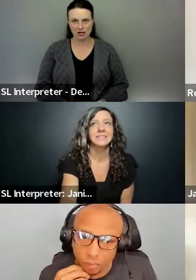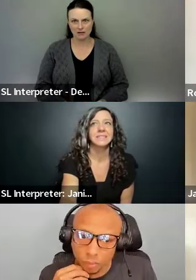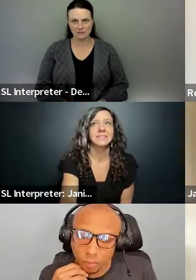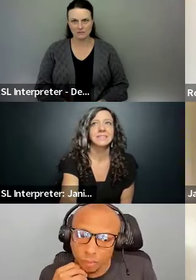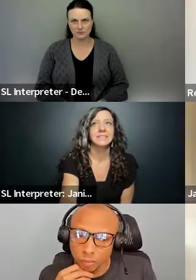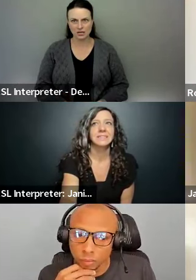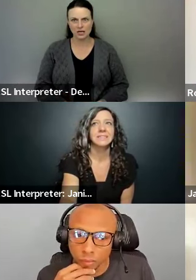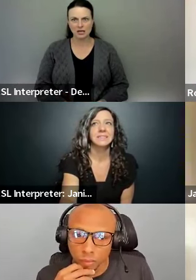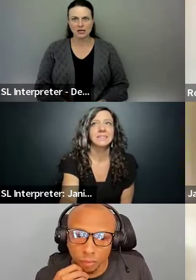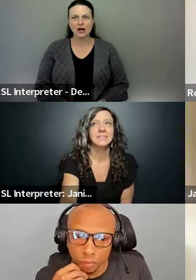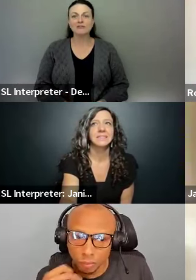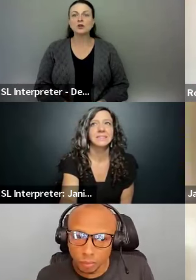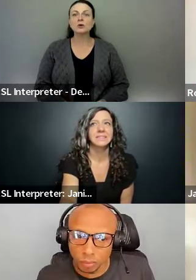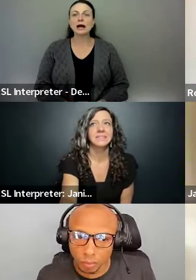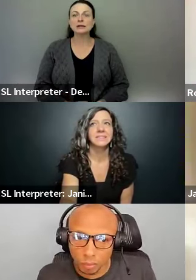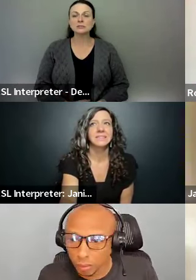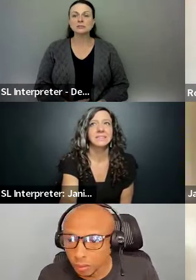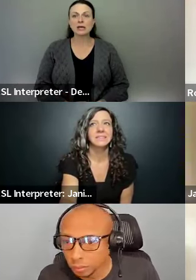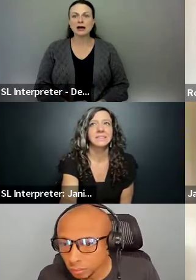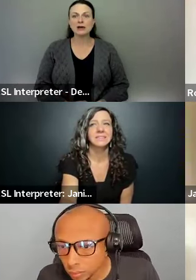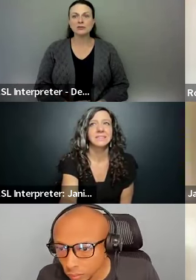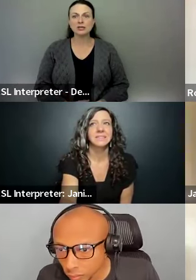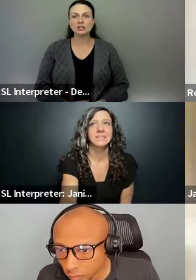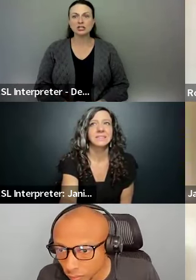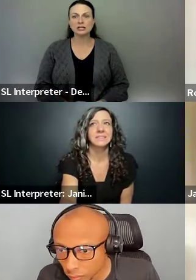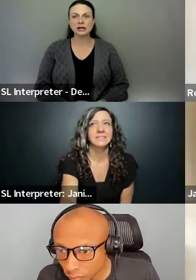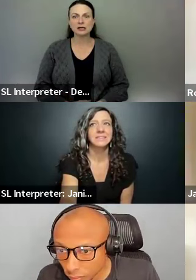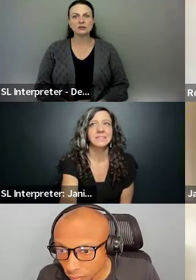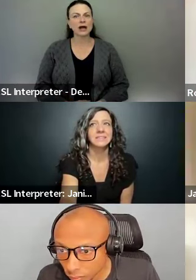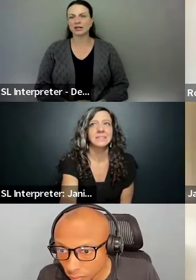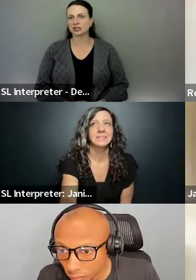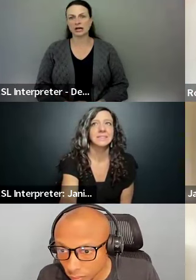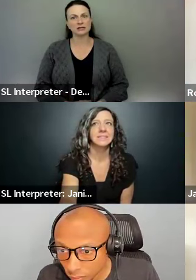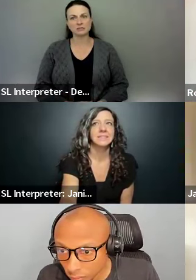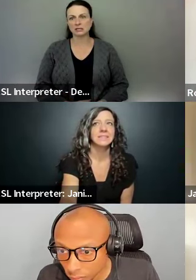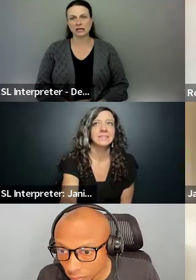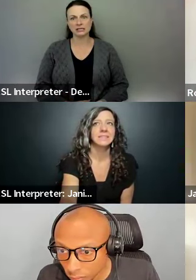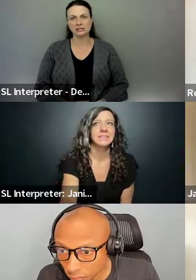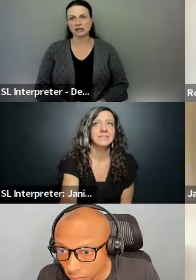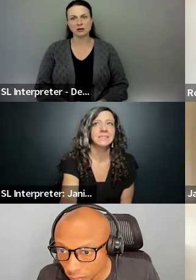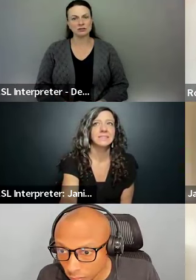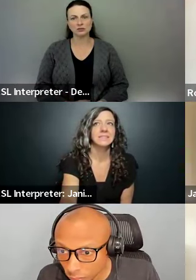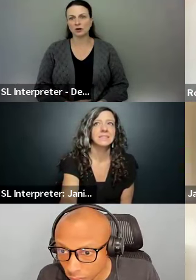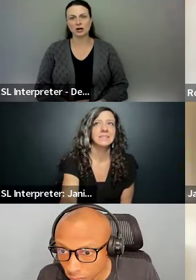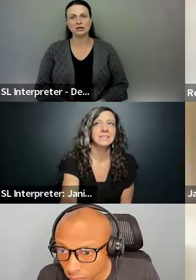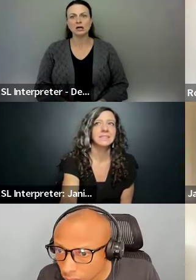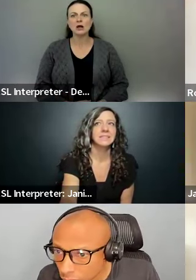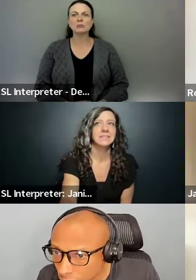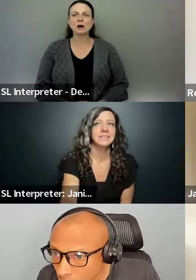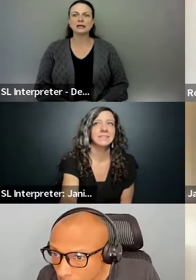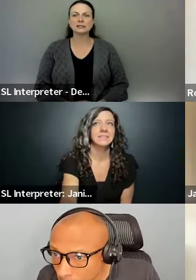now a few items we have on the agenda, no action items that I can tell so